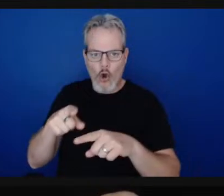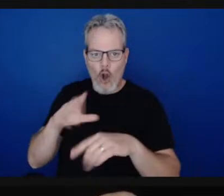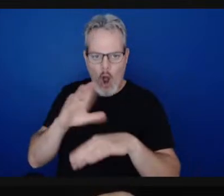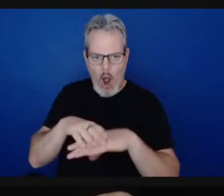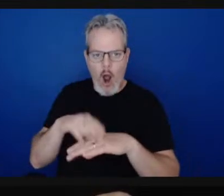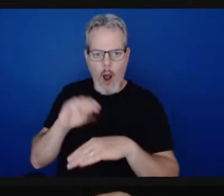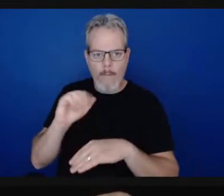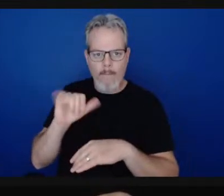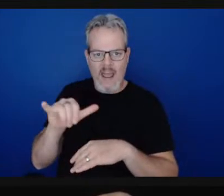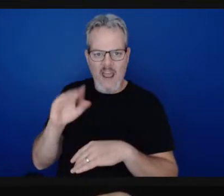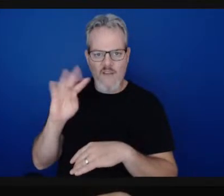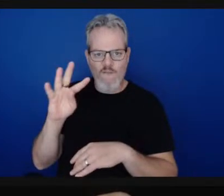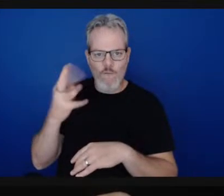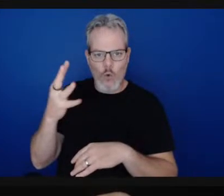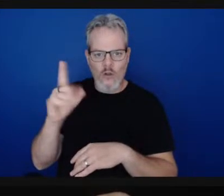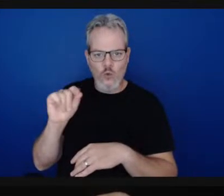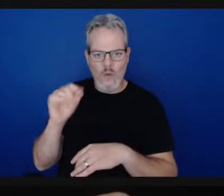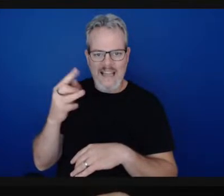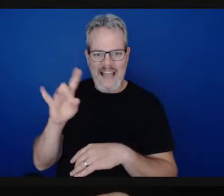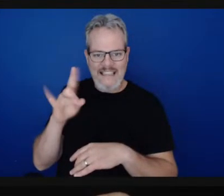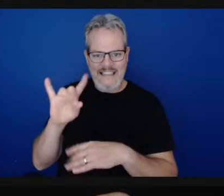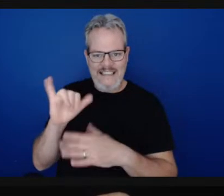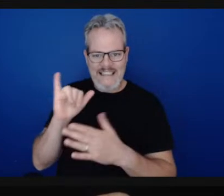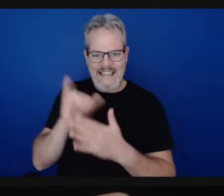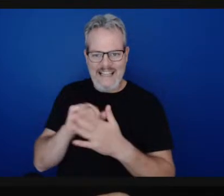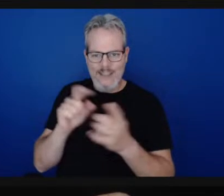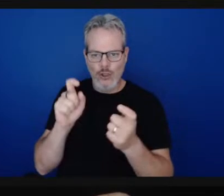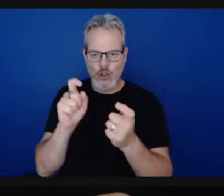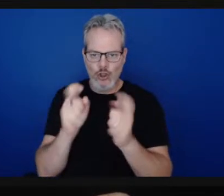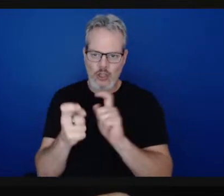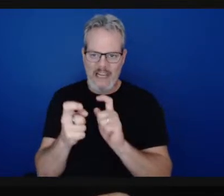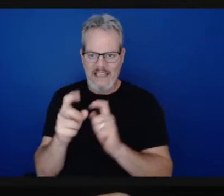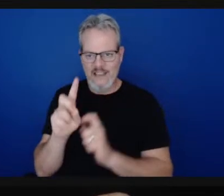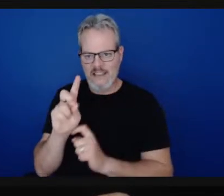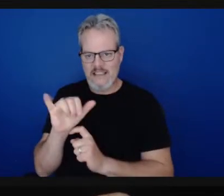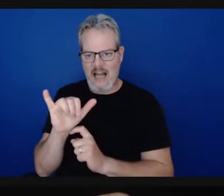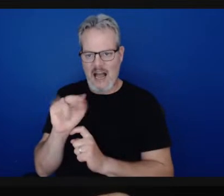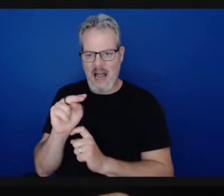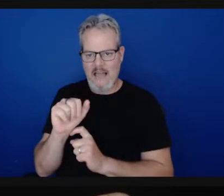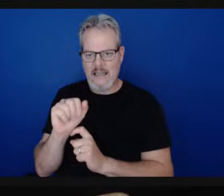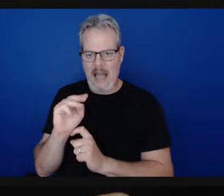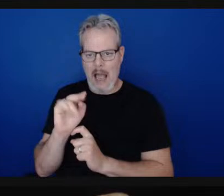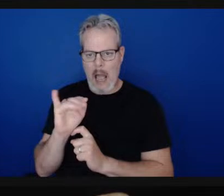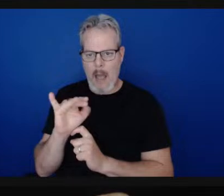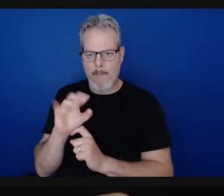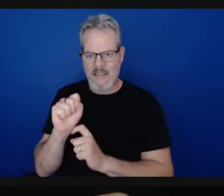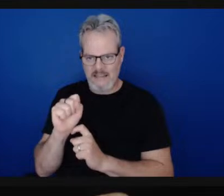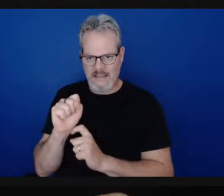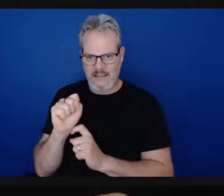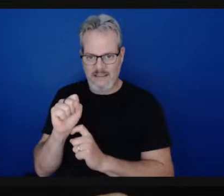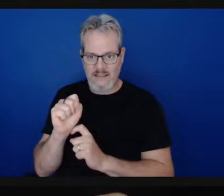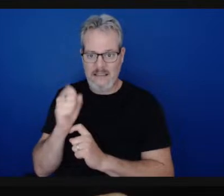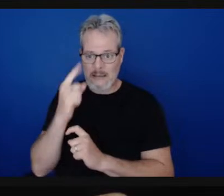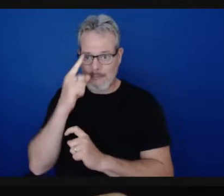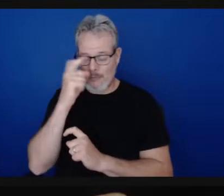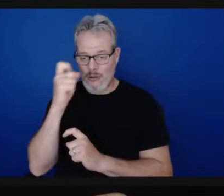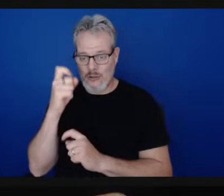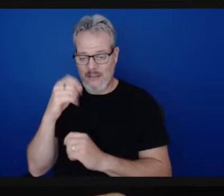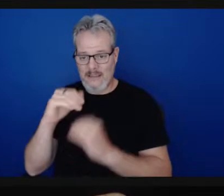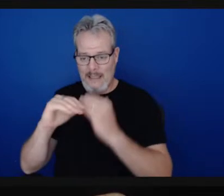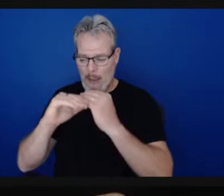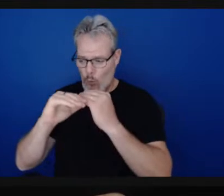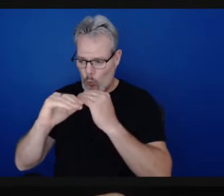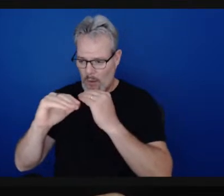the dynamics, the equilibrium, really, right? Because the dynamics are going to return to what they were, but for now, it's